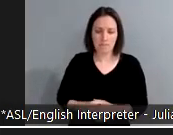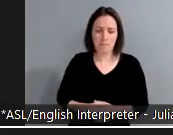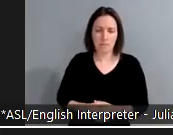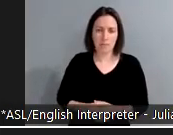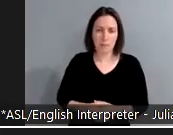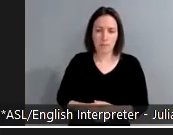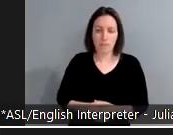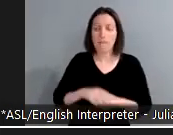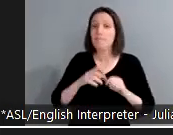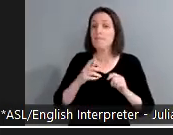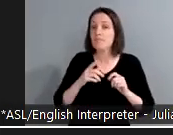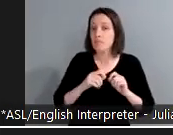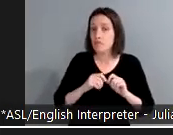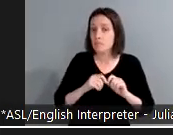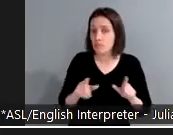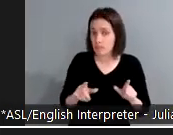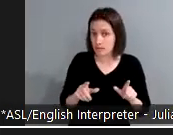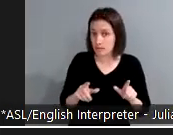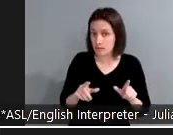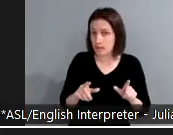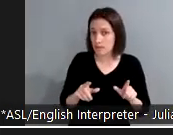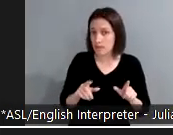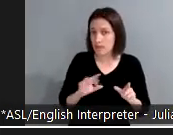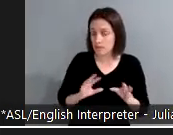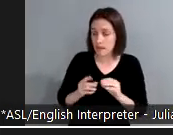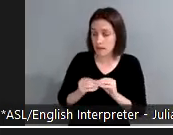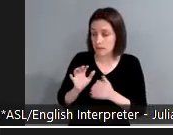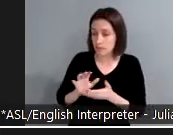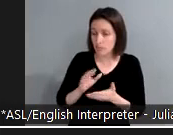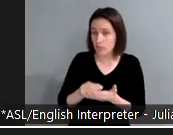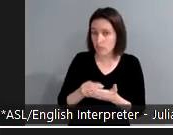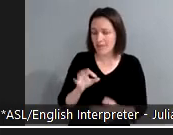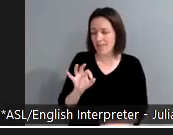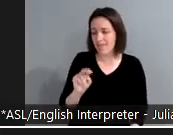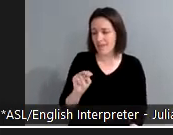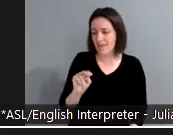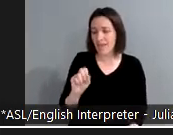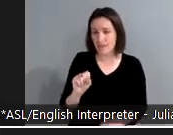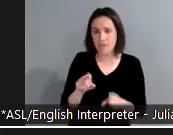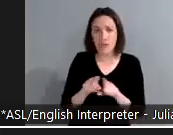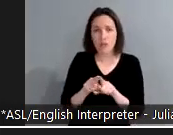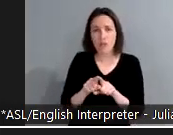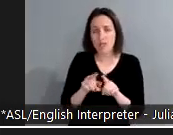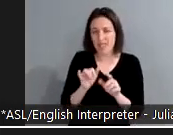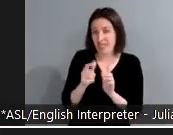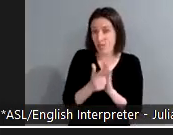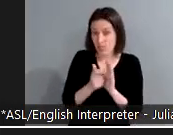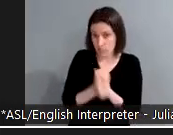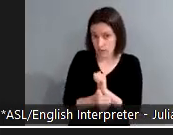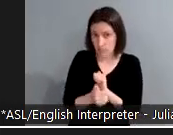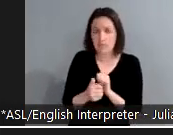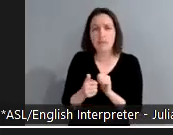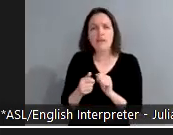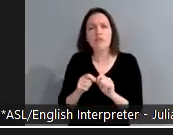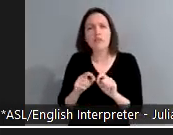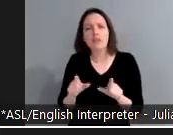of the Consolidated Appropriations Act, FNS also released partial guidance between July